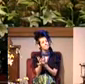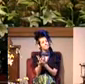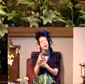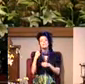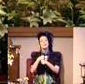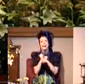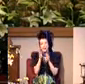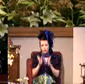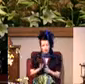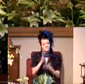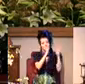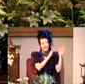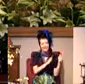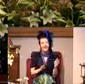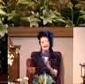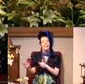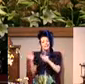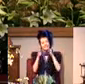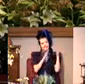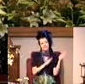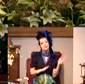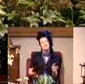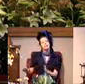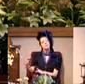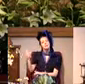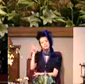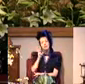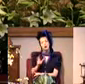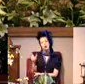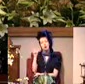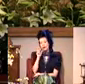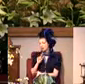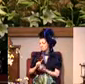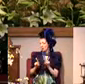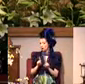plan. They heard, but could they really